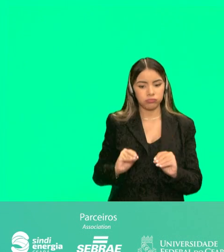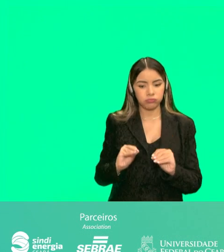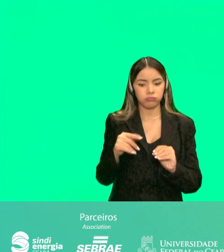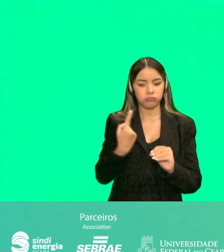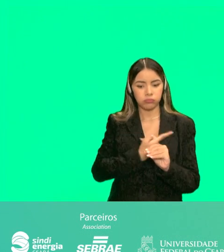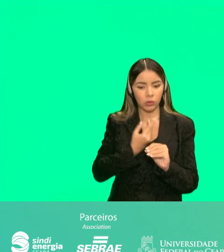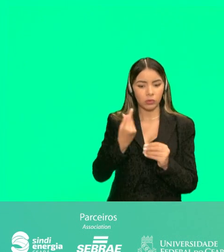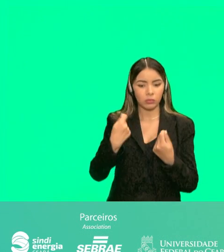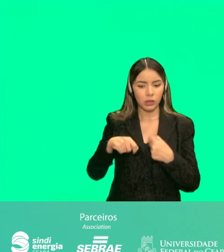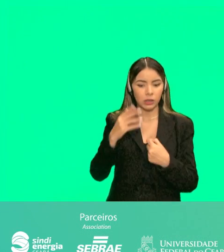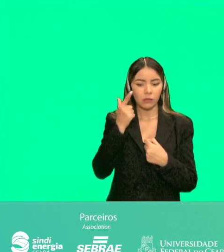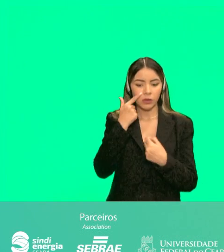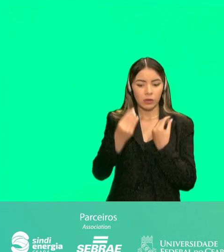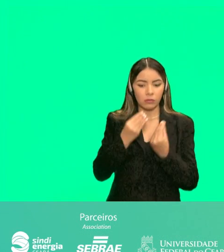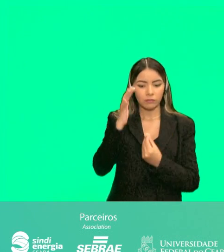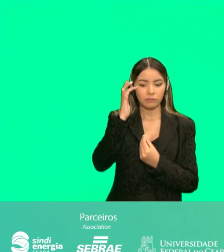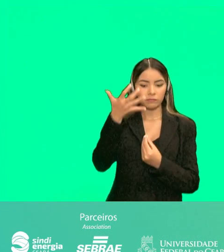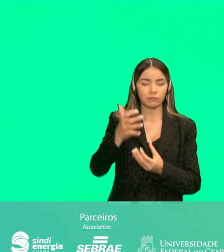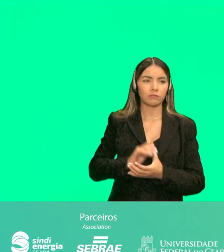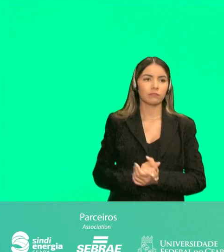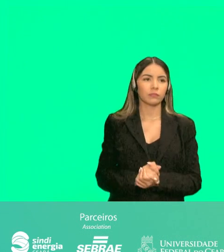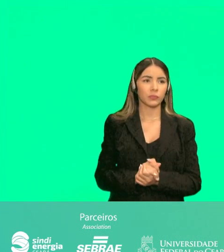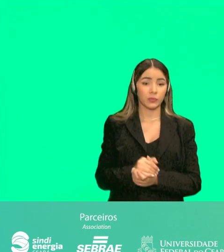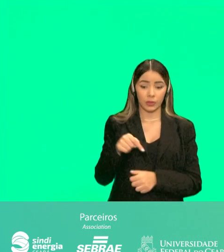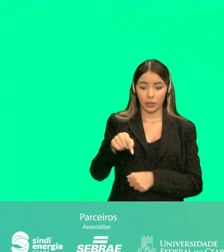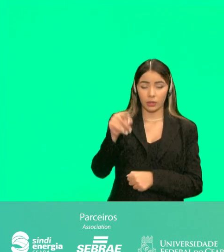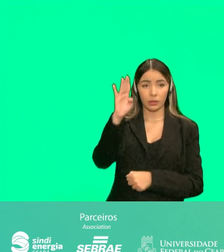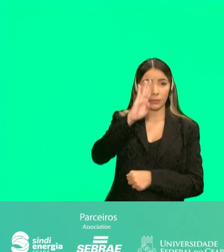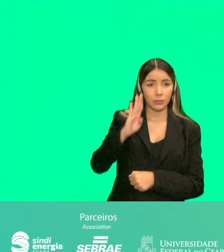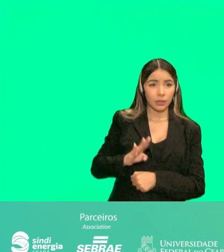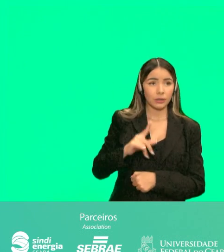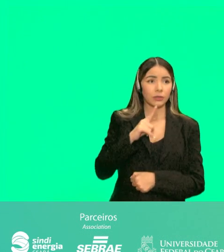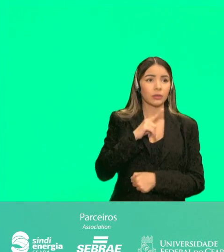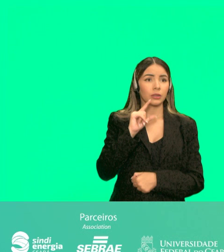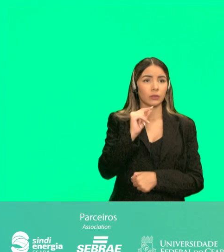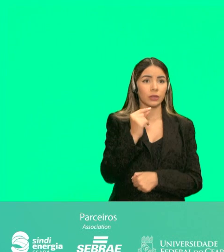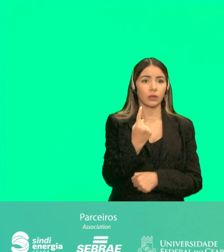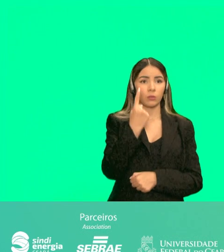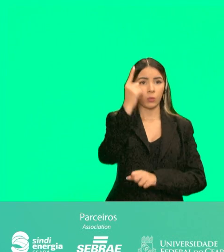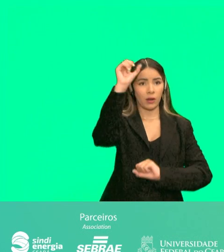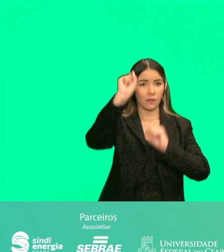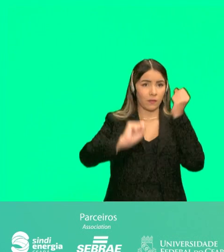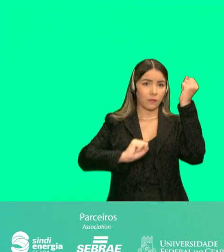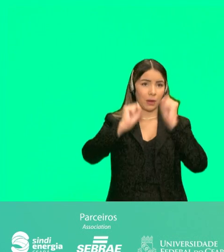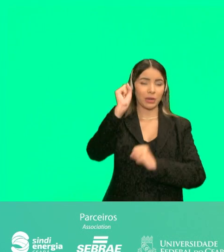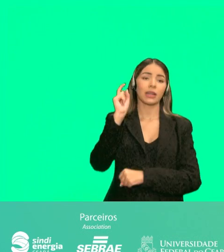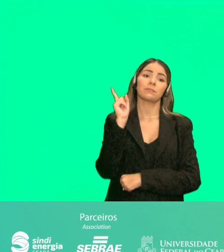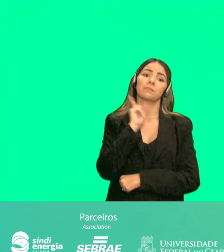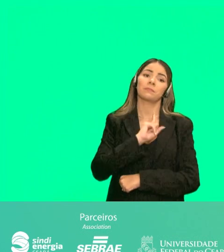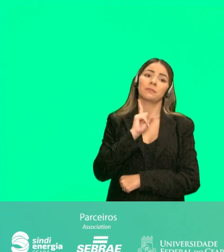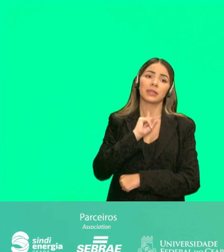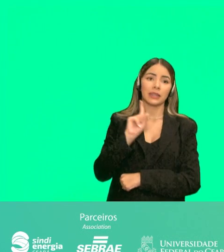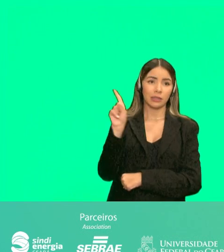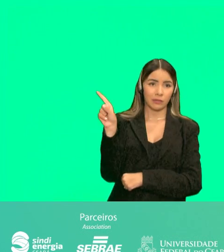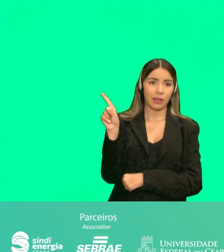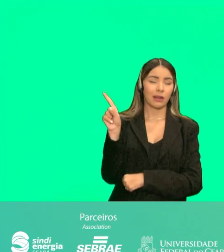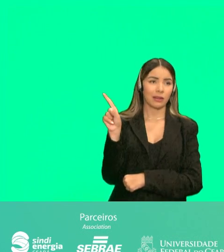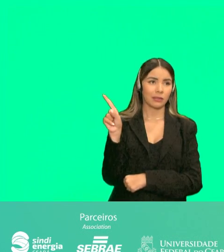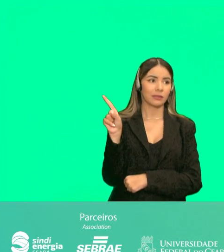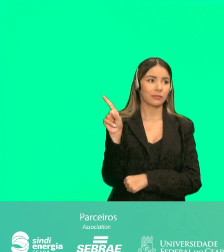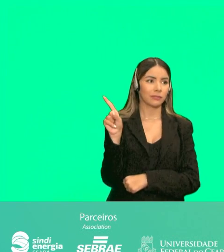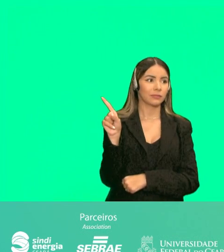different para atender essas sizes of diferentes formas. businesses. We have a No Neumann and Brasil, S nós temos uma fábrica em plant Minas Gerais, in the state of Minas Grupo Gerais, Neumann where Enesco, we